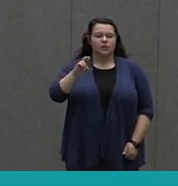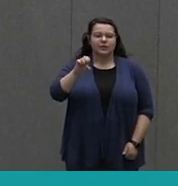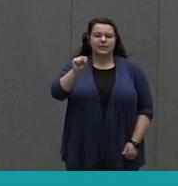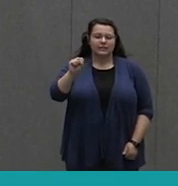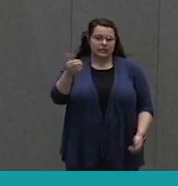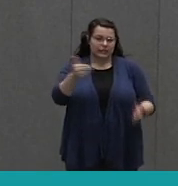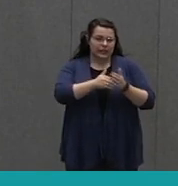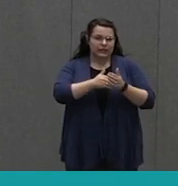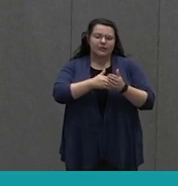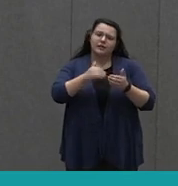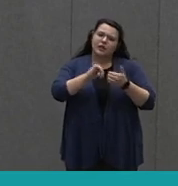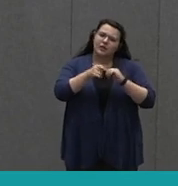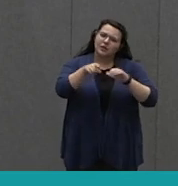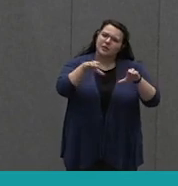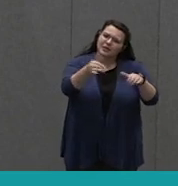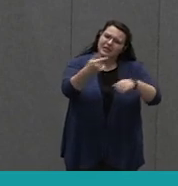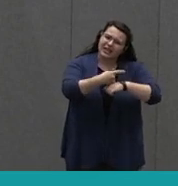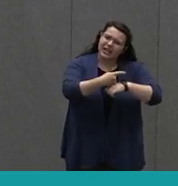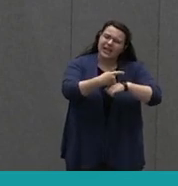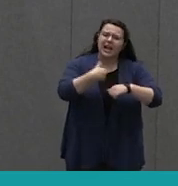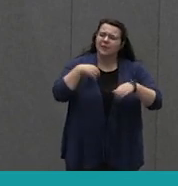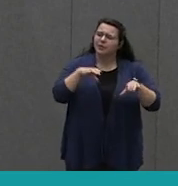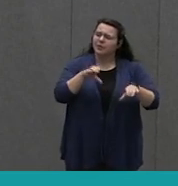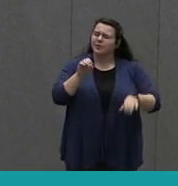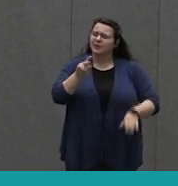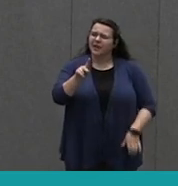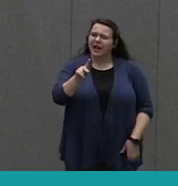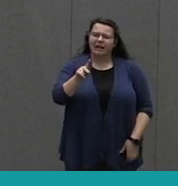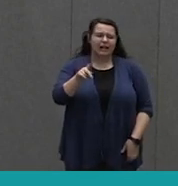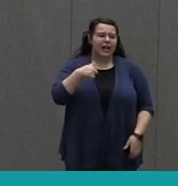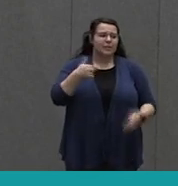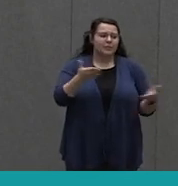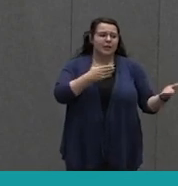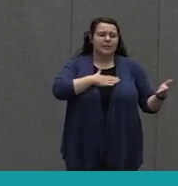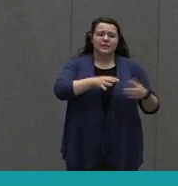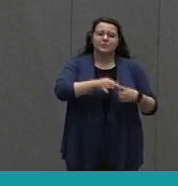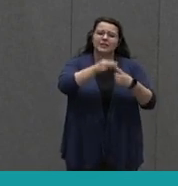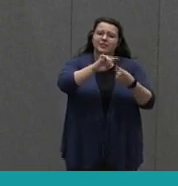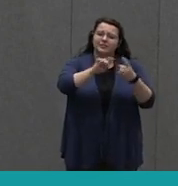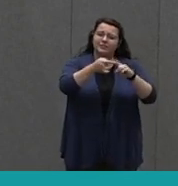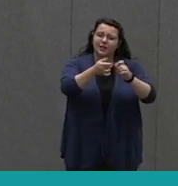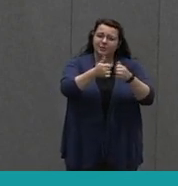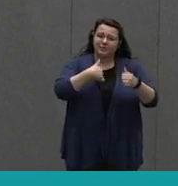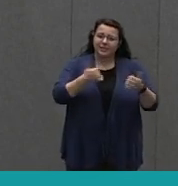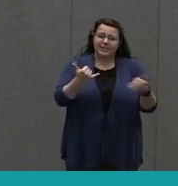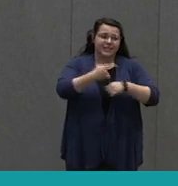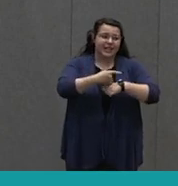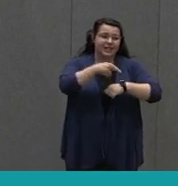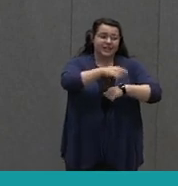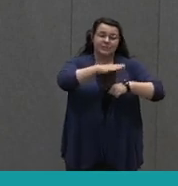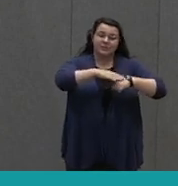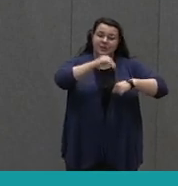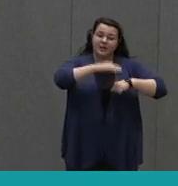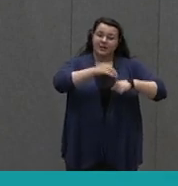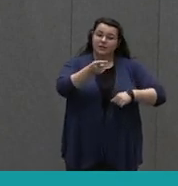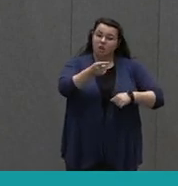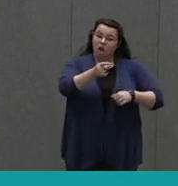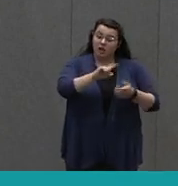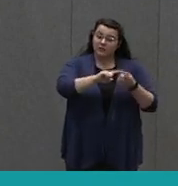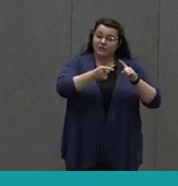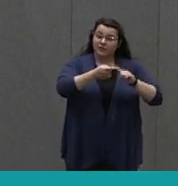I'm doing okay. I'm doing really well, and I brought my special friend with me today. This is my puppy dog friend named